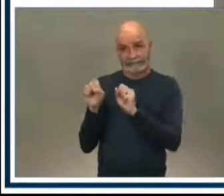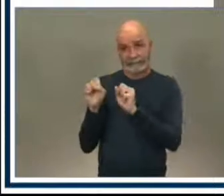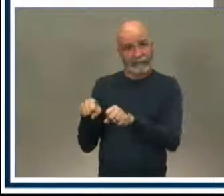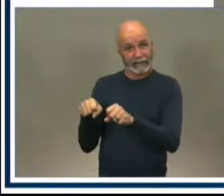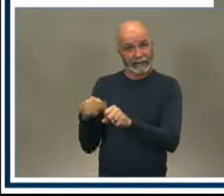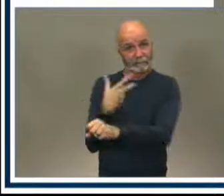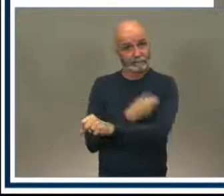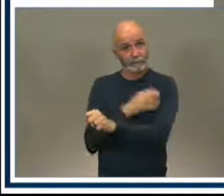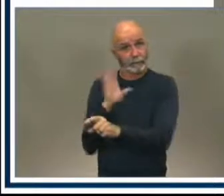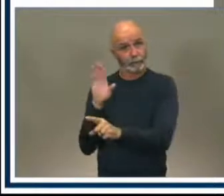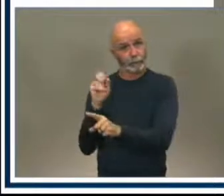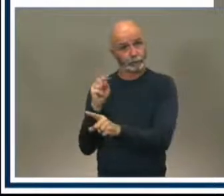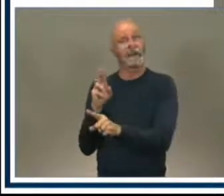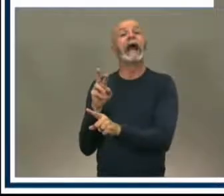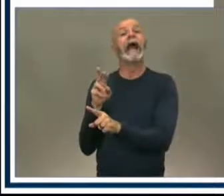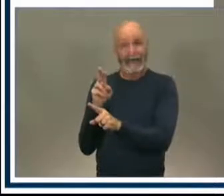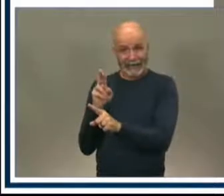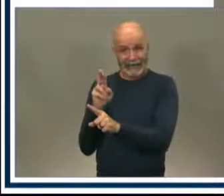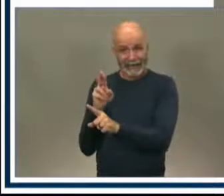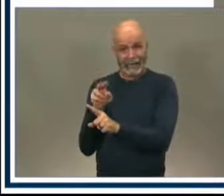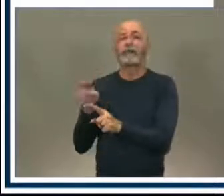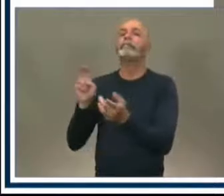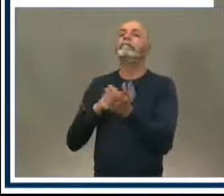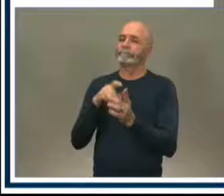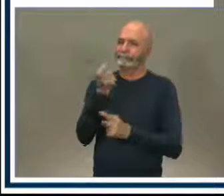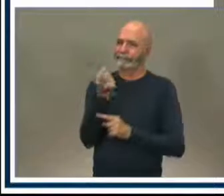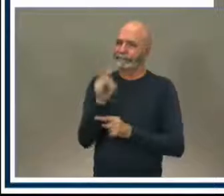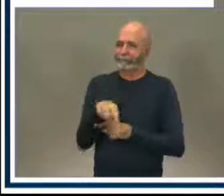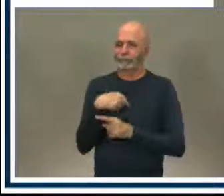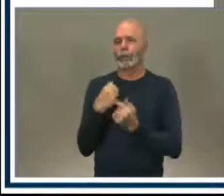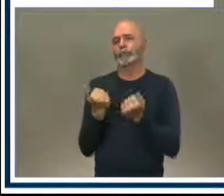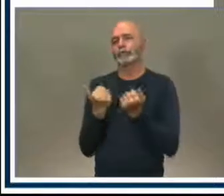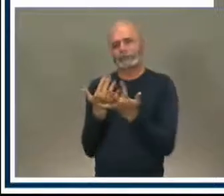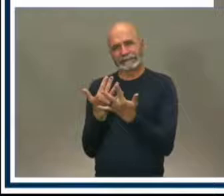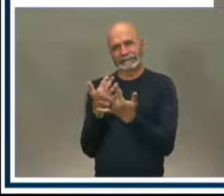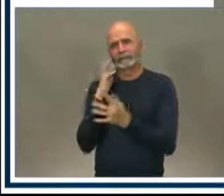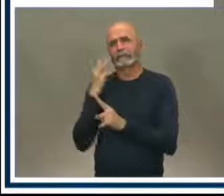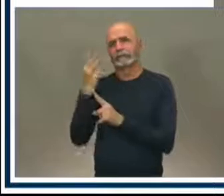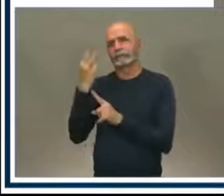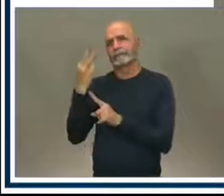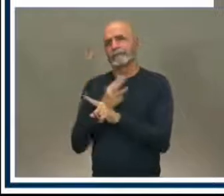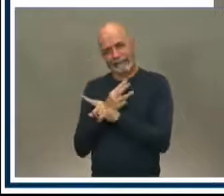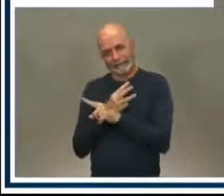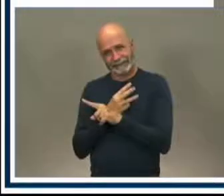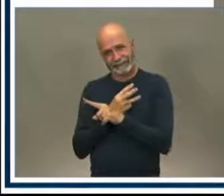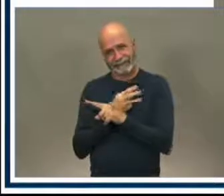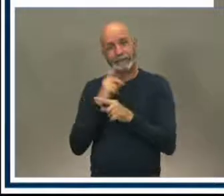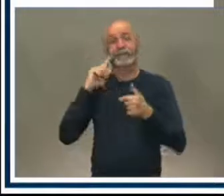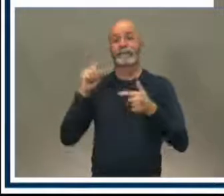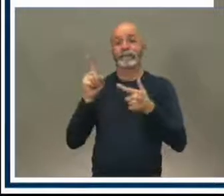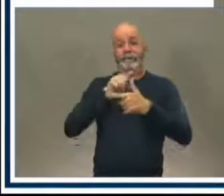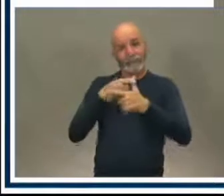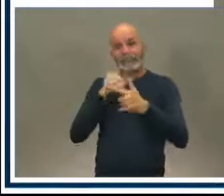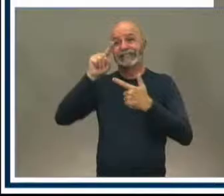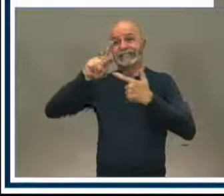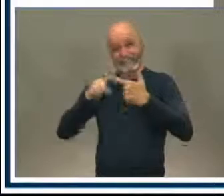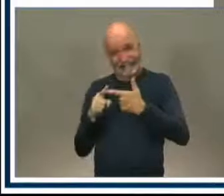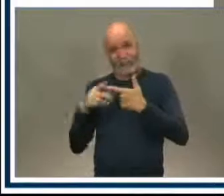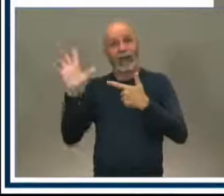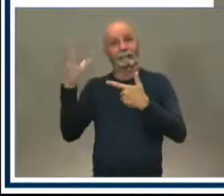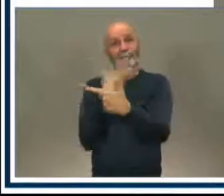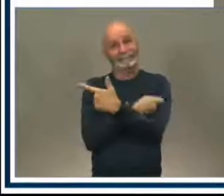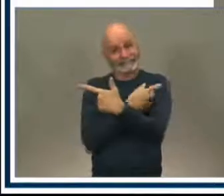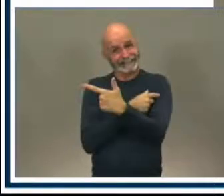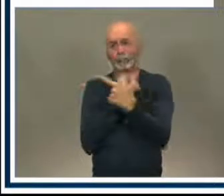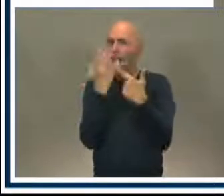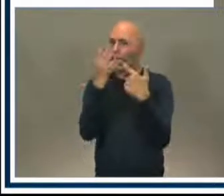have to wait at least 6 months from your second dose before you can get your booster